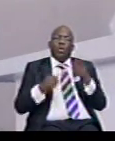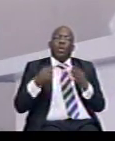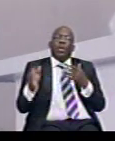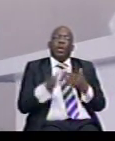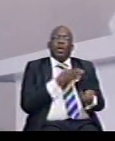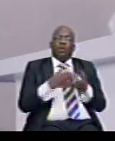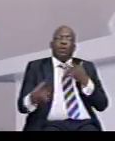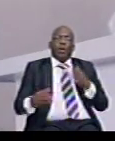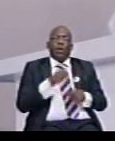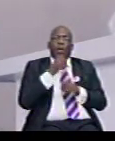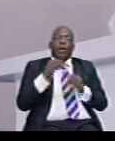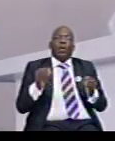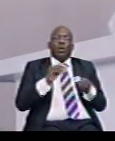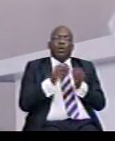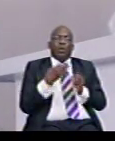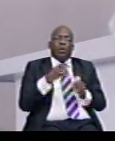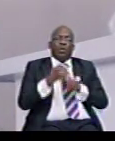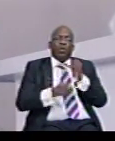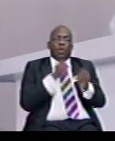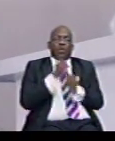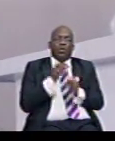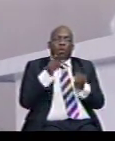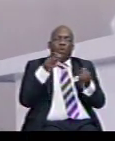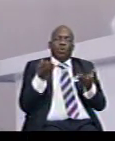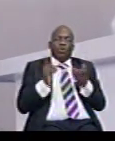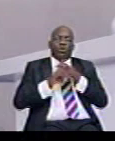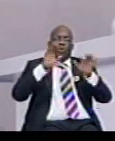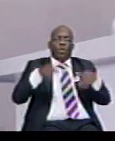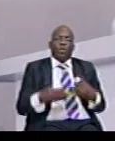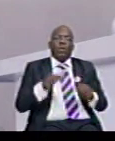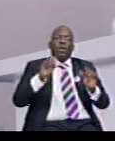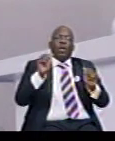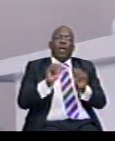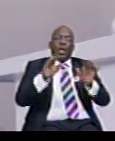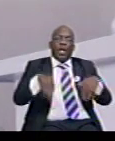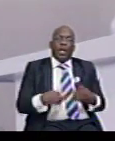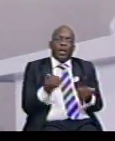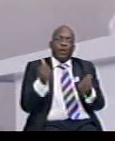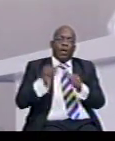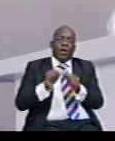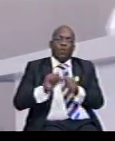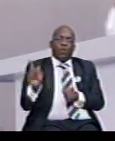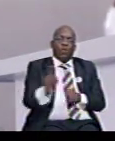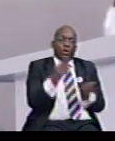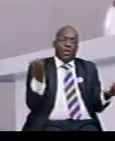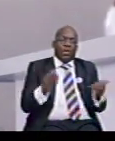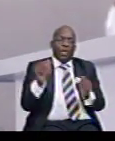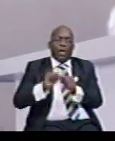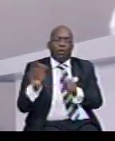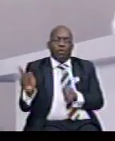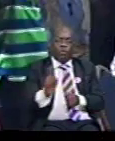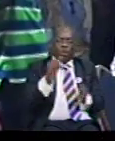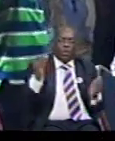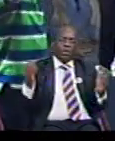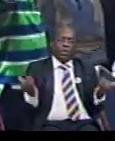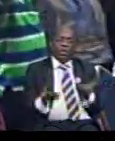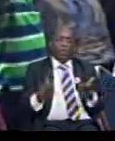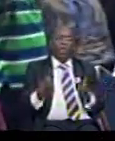Lord, give everyone here, everyone here, everyone here, extra years.